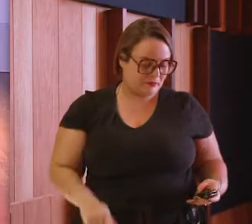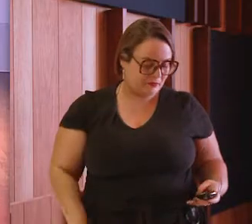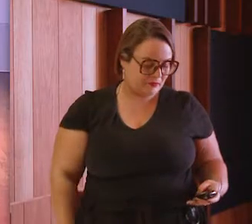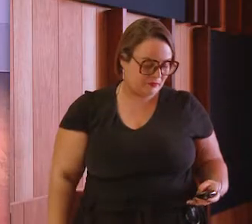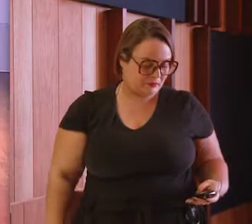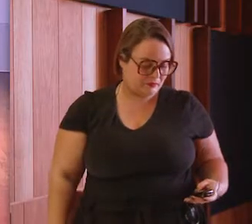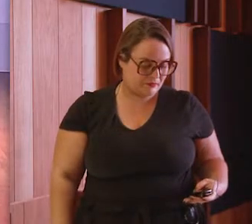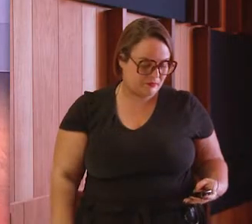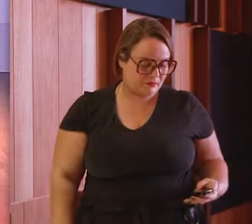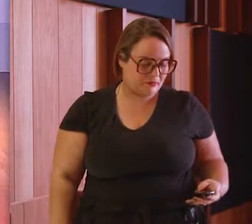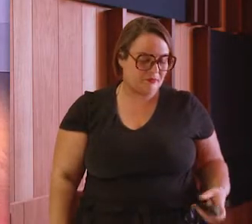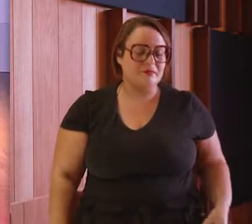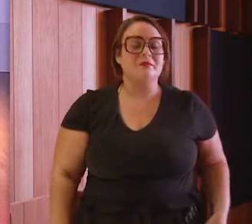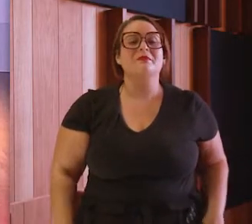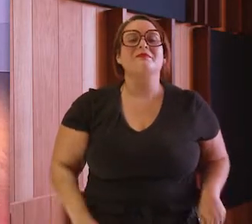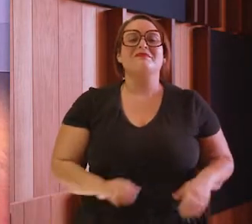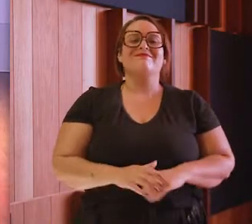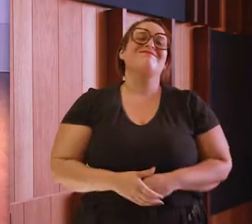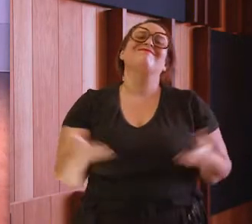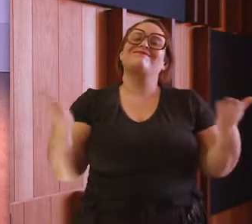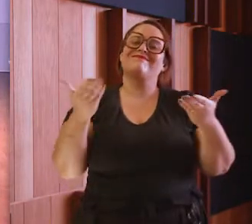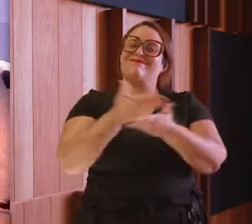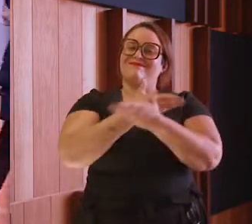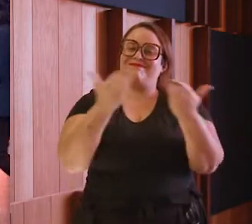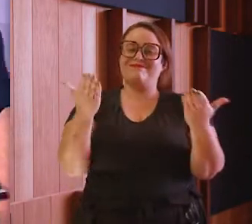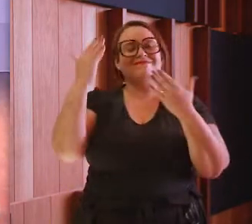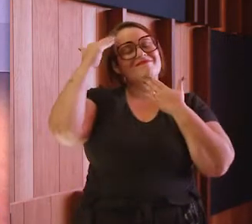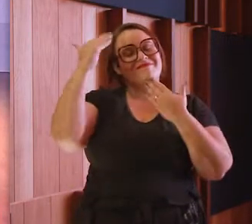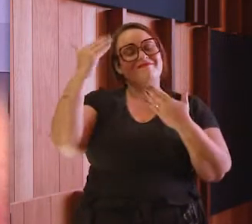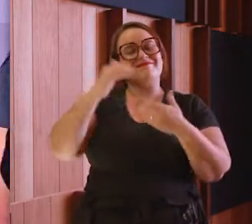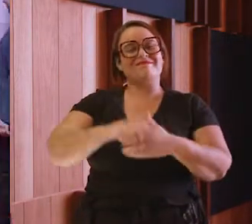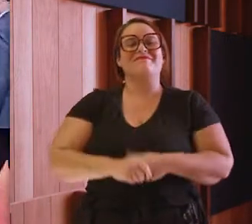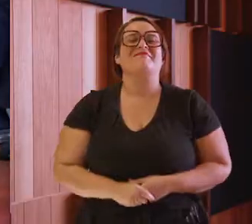It's up to you guys now. Thank you.